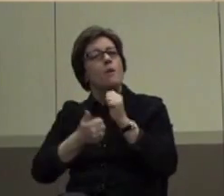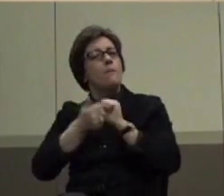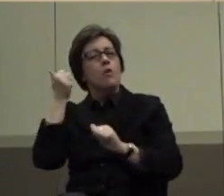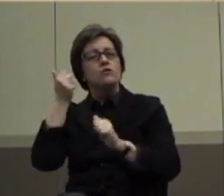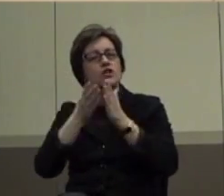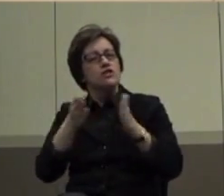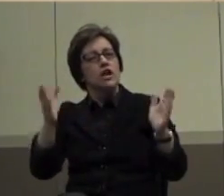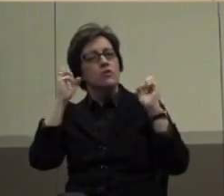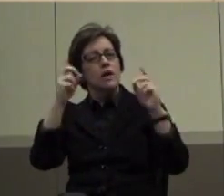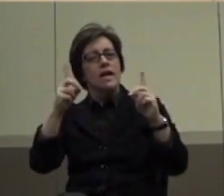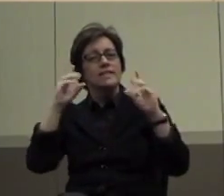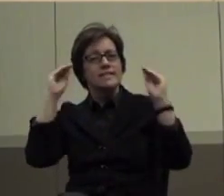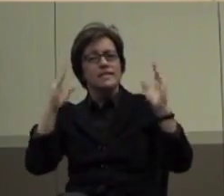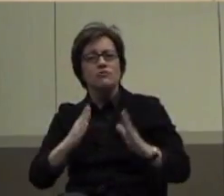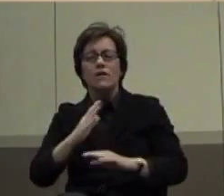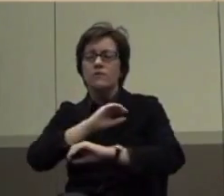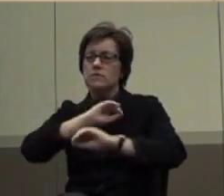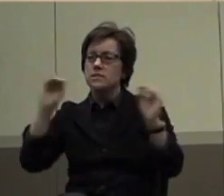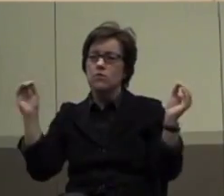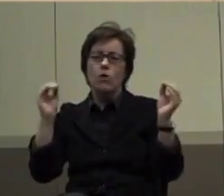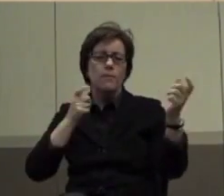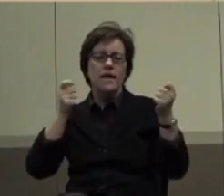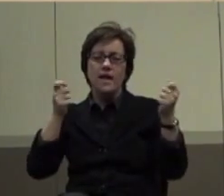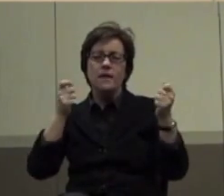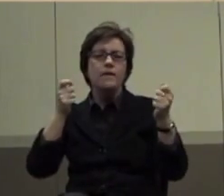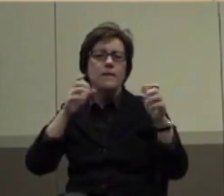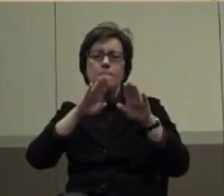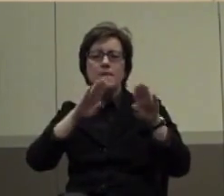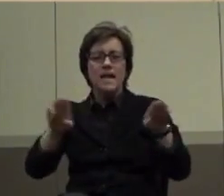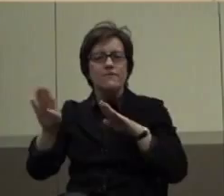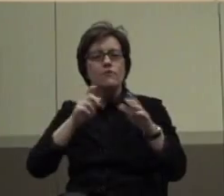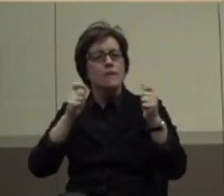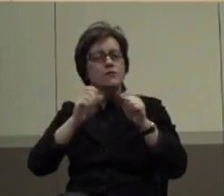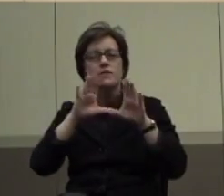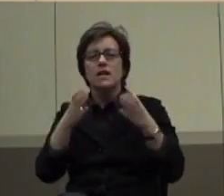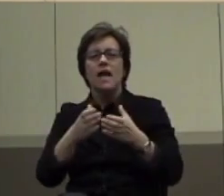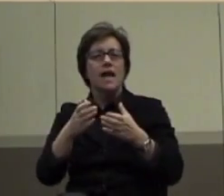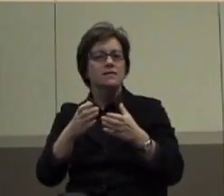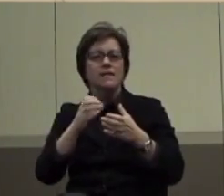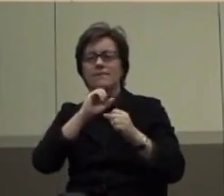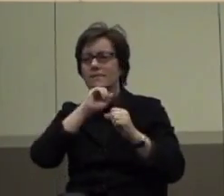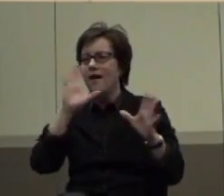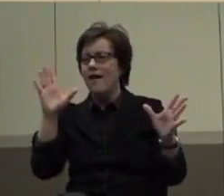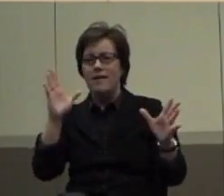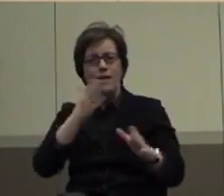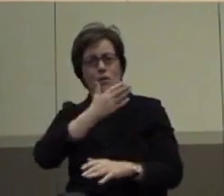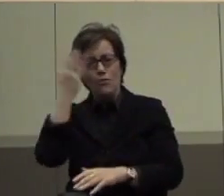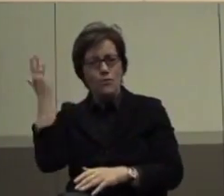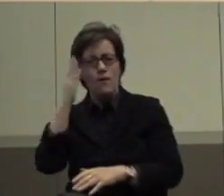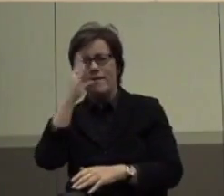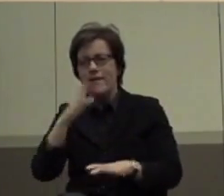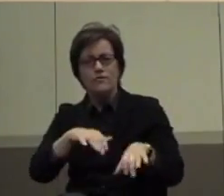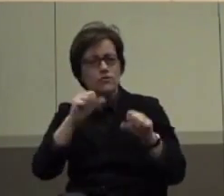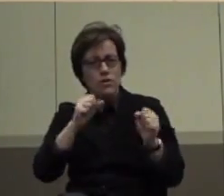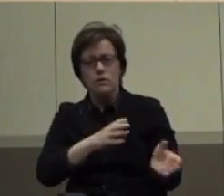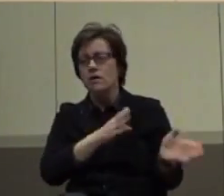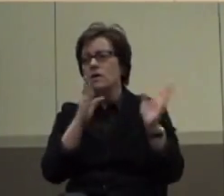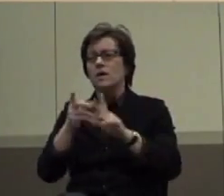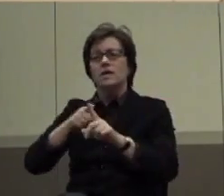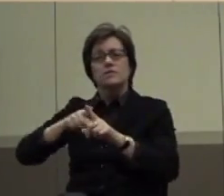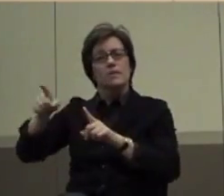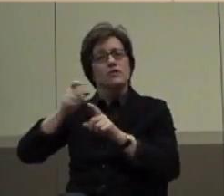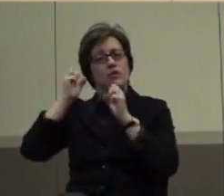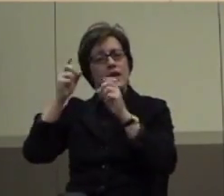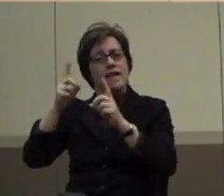no behavior management class at all. None. Okay? Special education teachers now, because